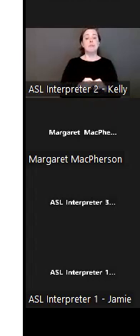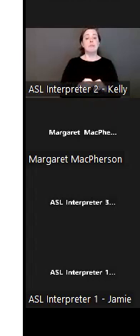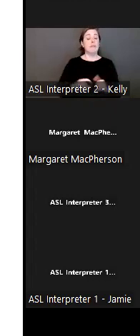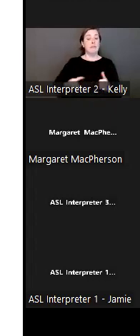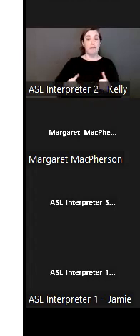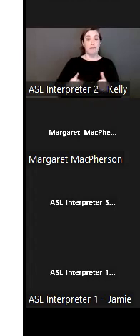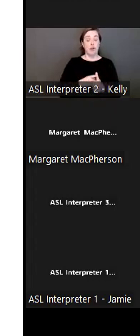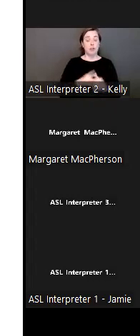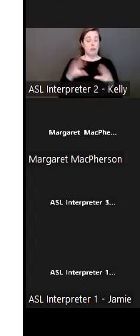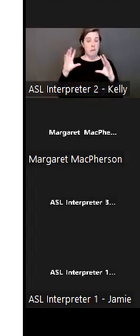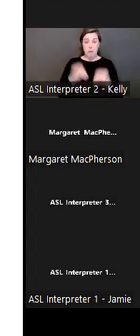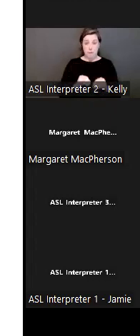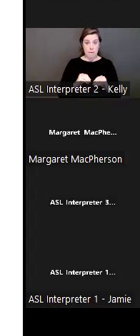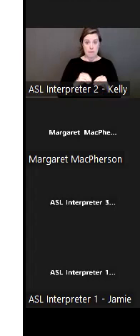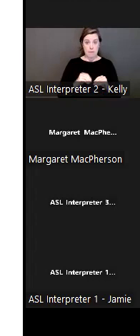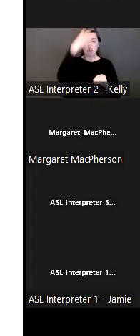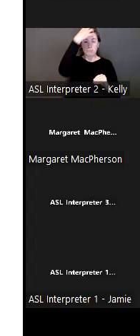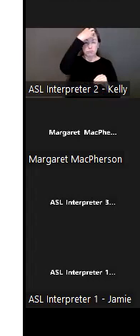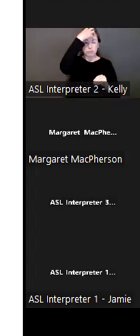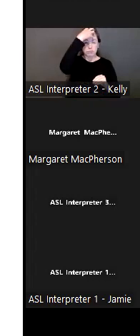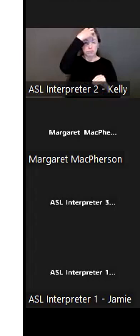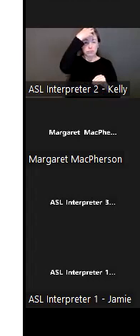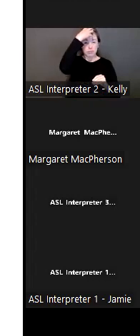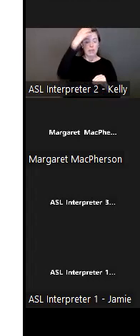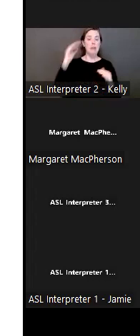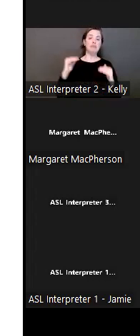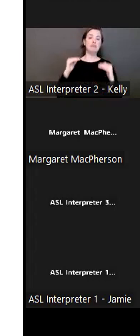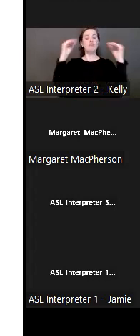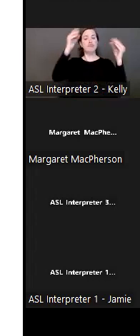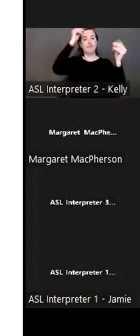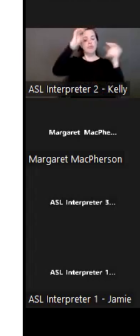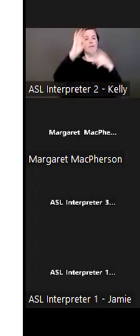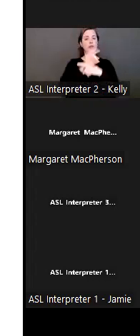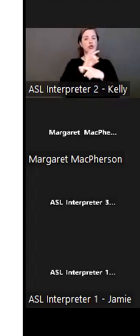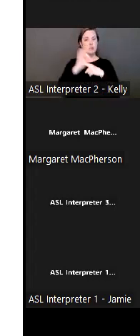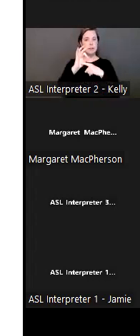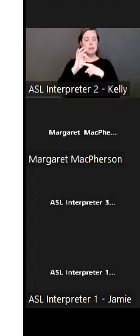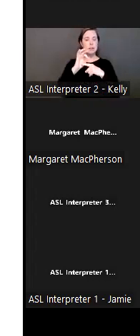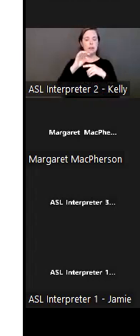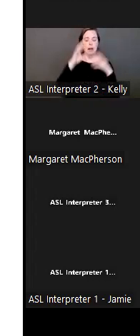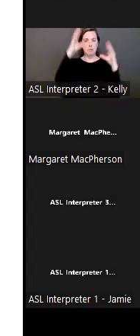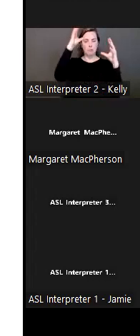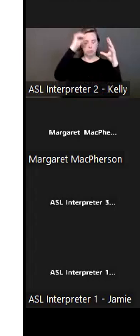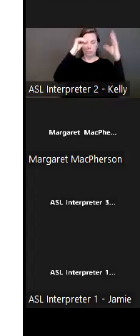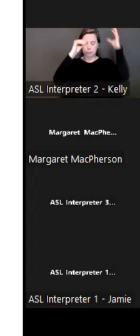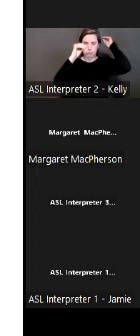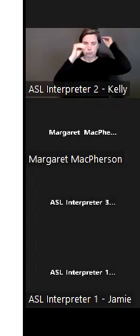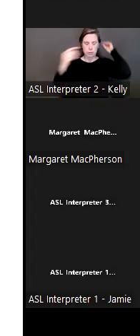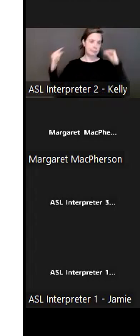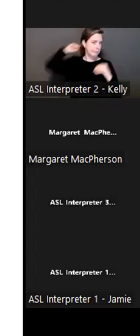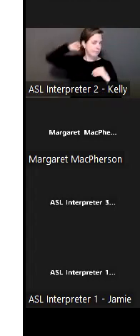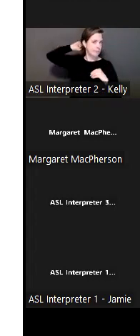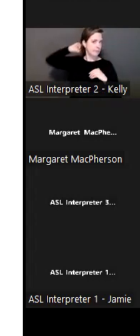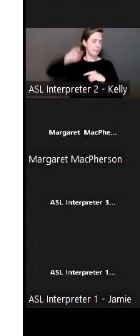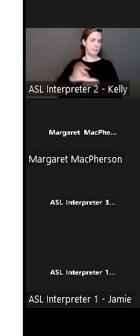to prioritize your physical safety. So you become what I guess is called brainstem driven. Where your first priority is to be